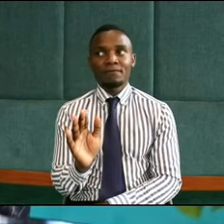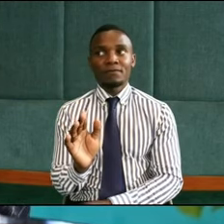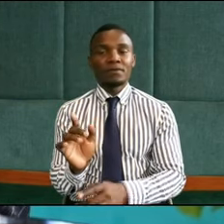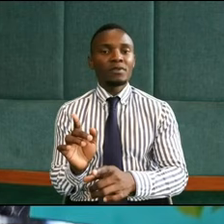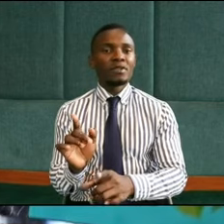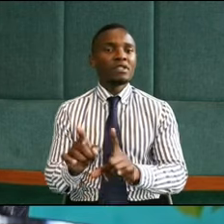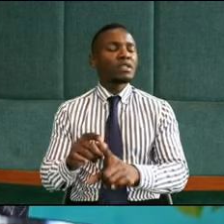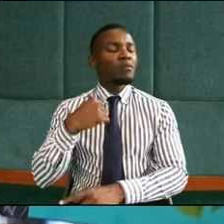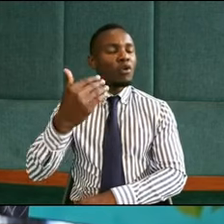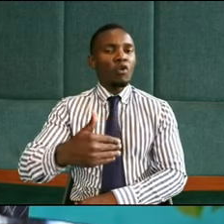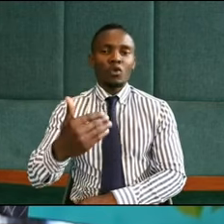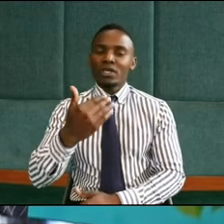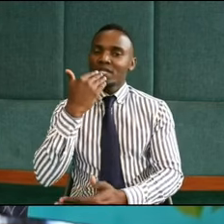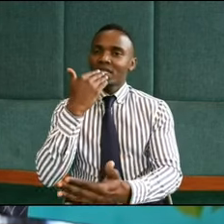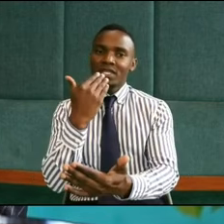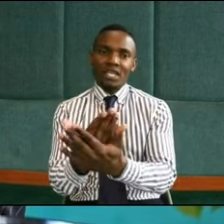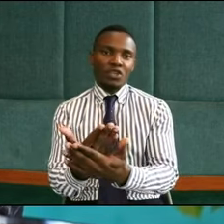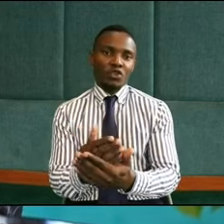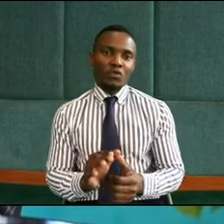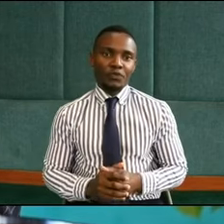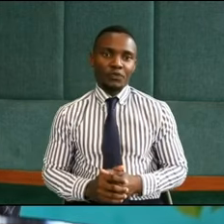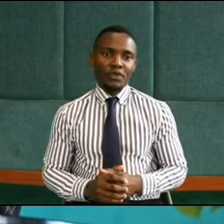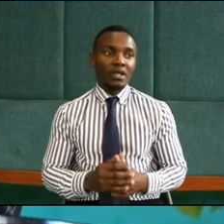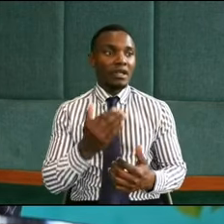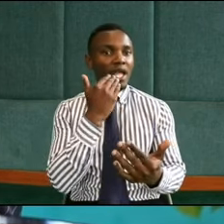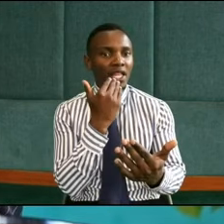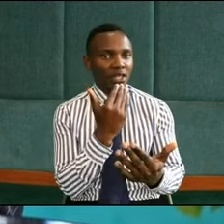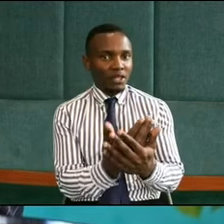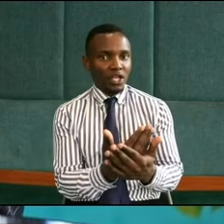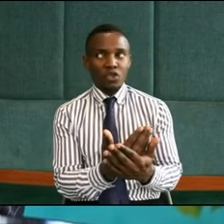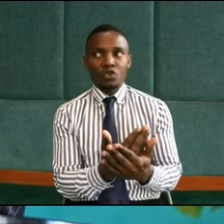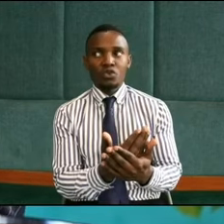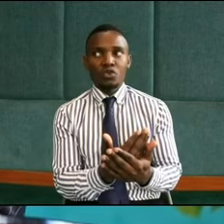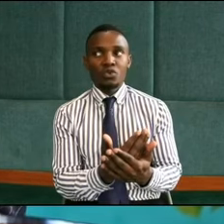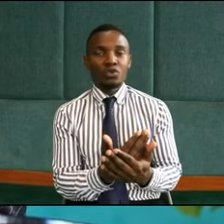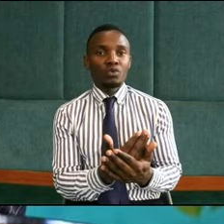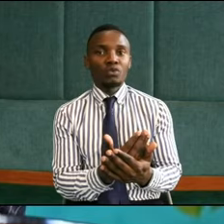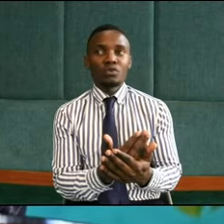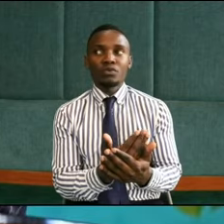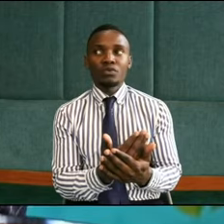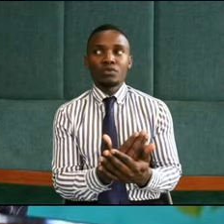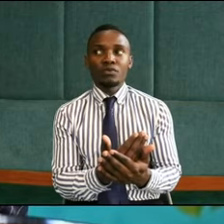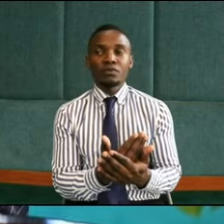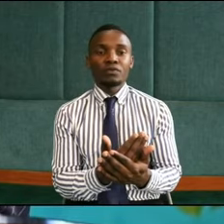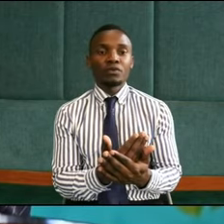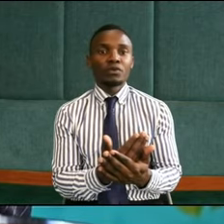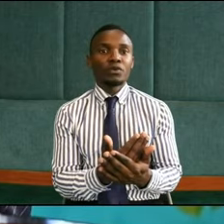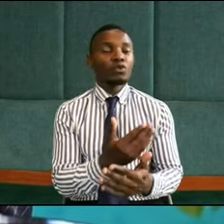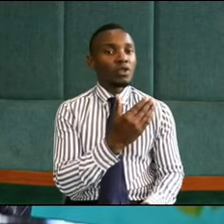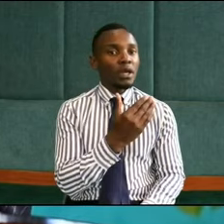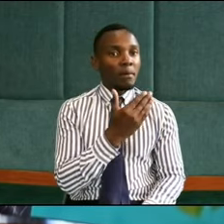We always continue to say thank you. Thank you to the ladies of this church. Thank you for the men of this